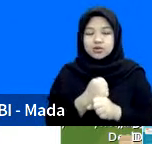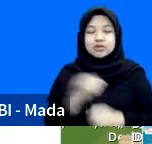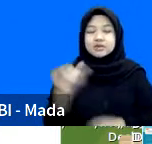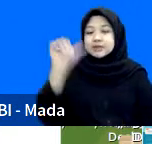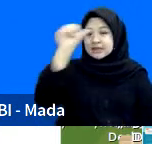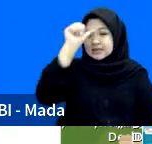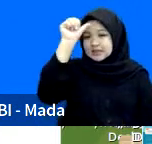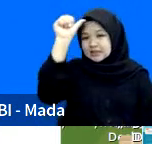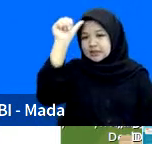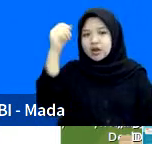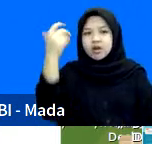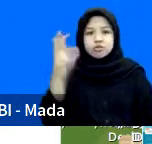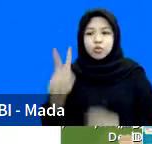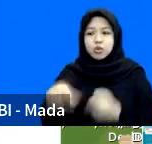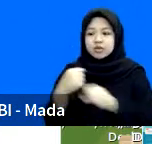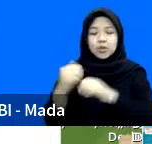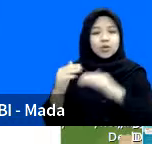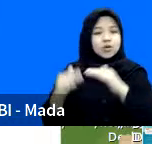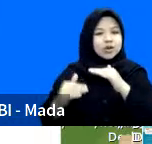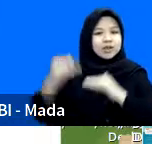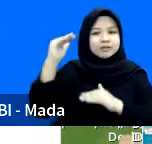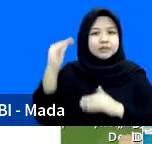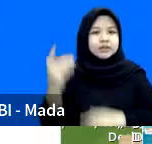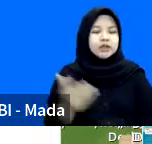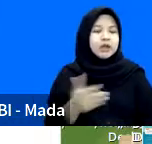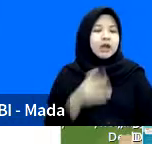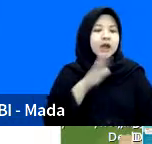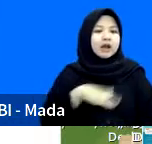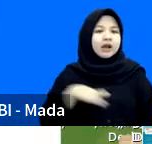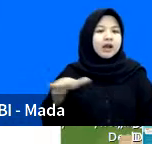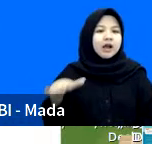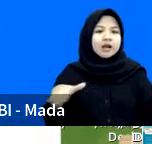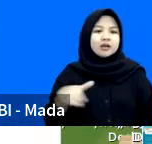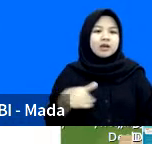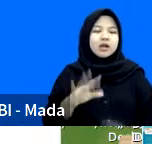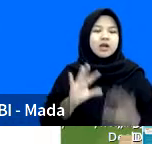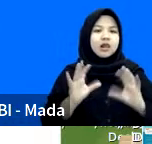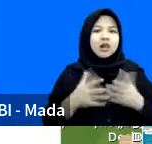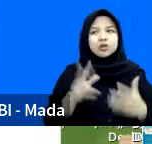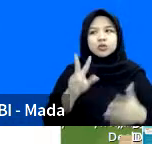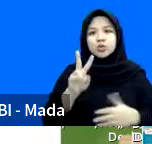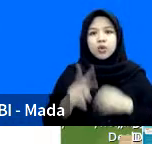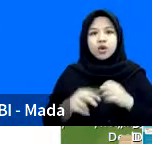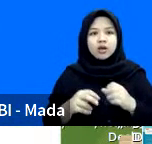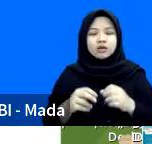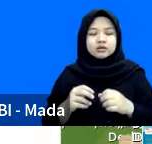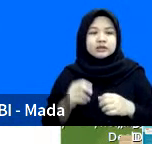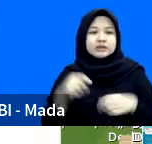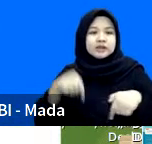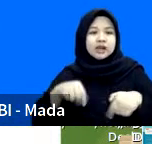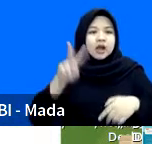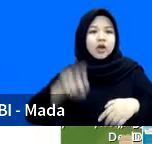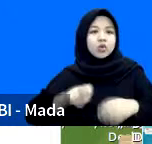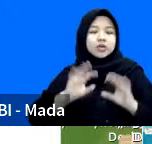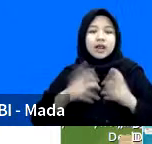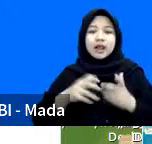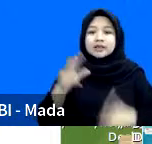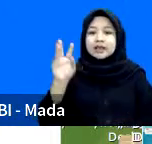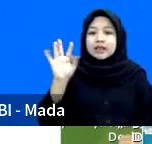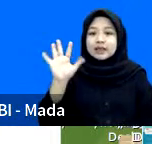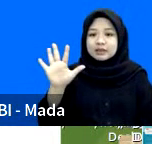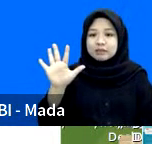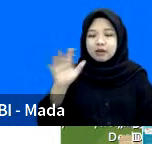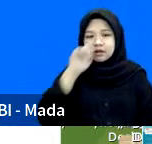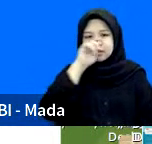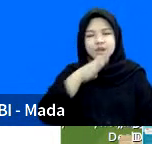child which was in class 3 2 years back has now come to class 5, but the child has forgotten what it learned in class 2 and class